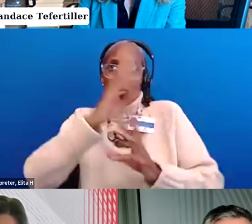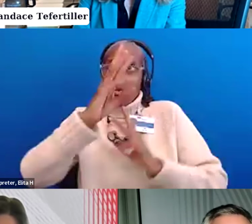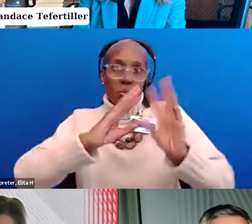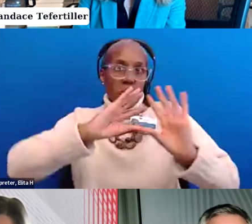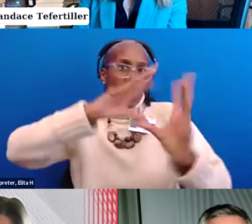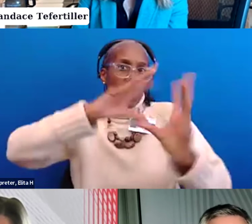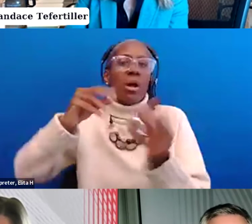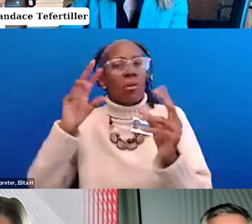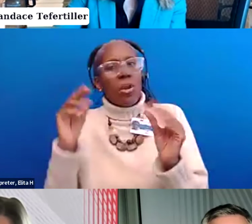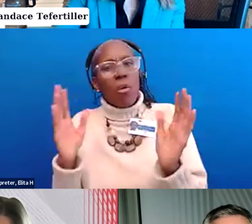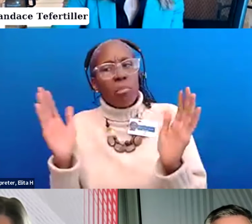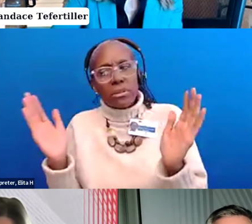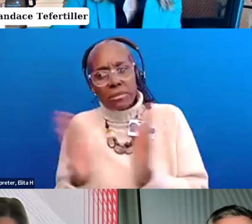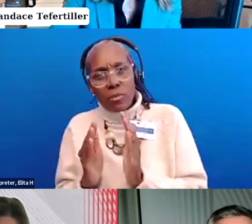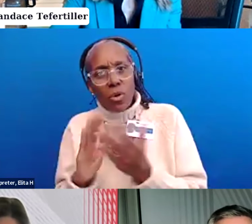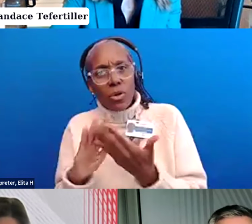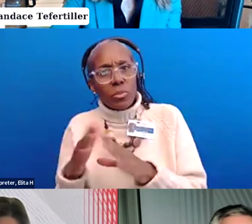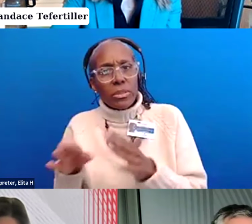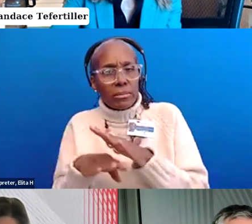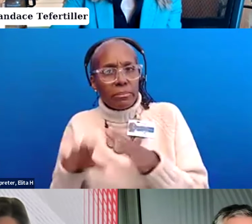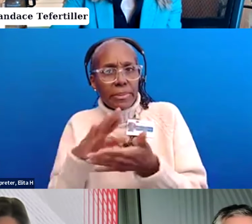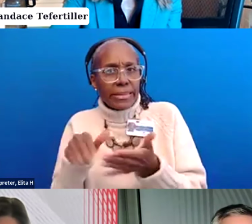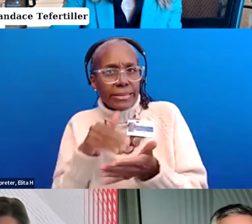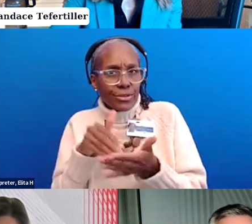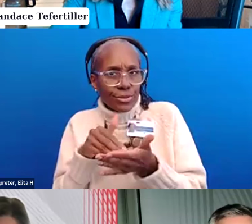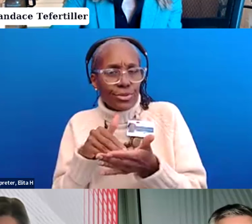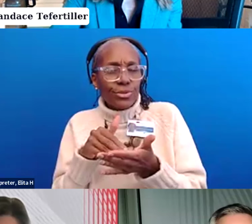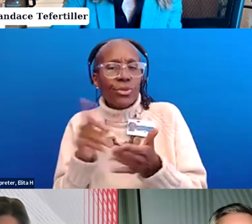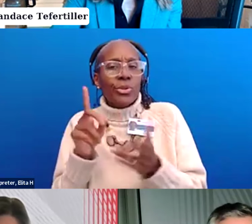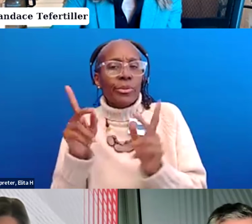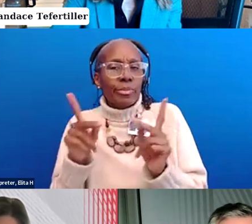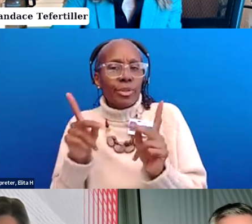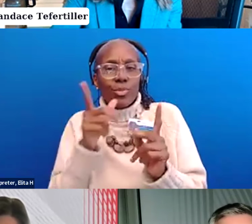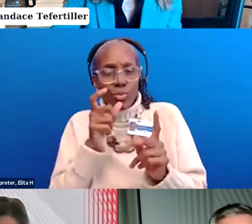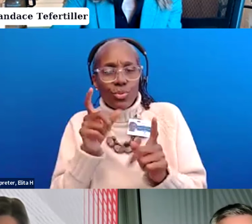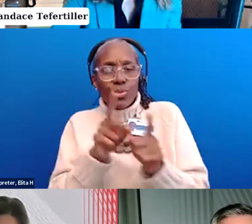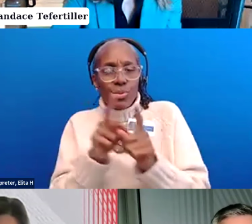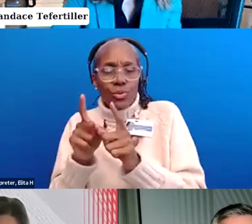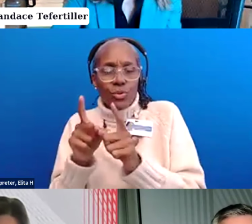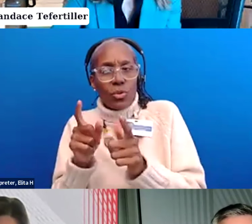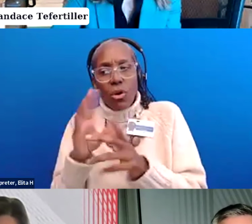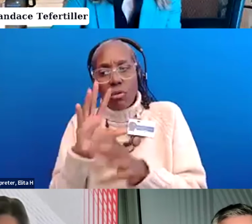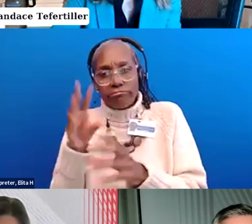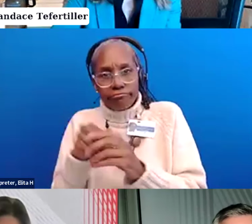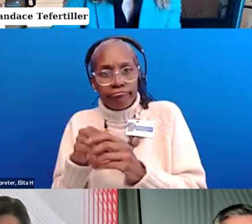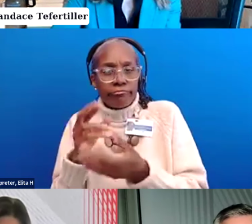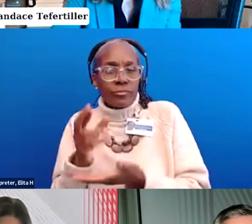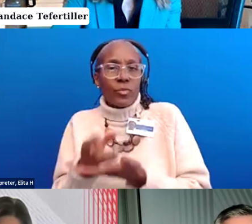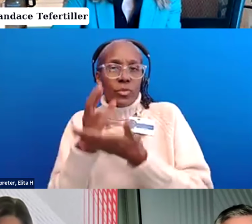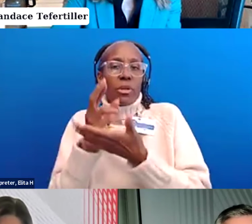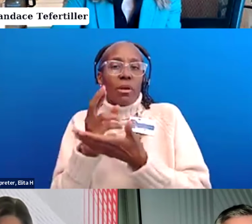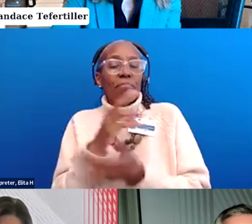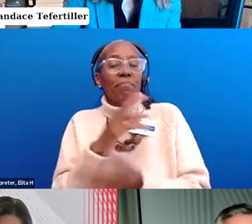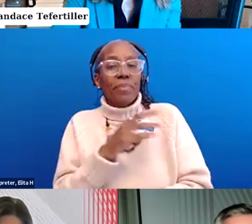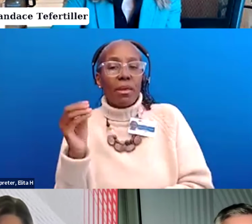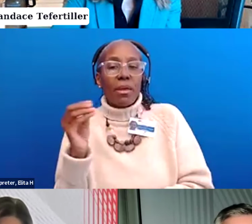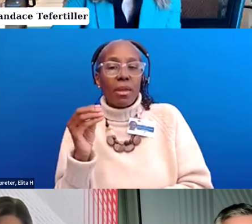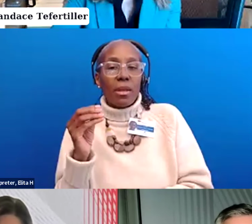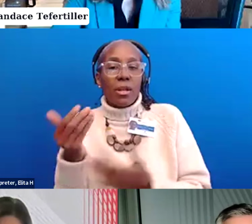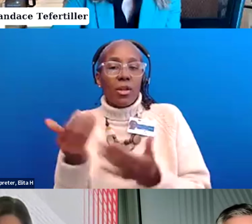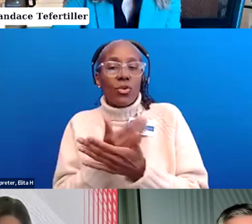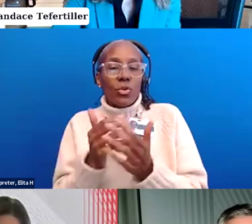other community-based type centers where people are also engaging in rehabilitation and new